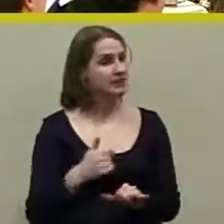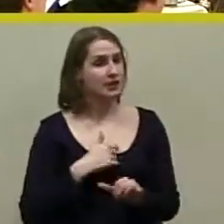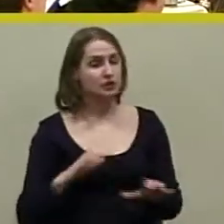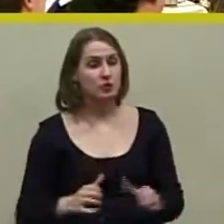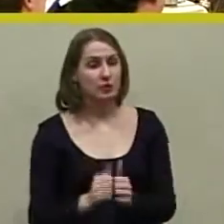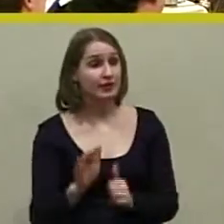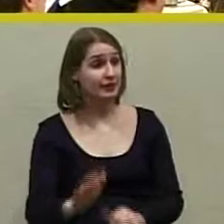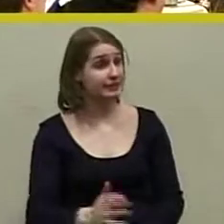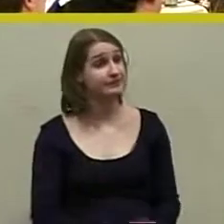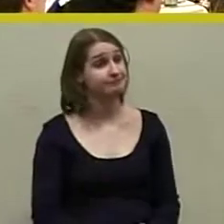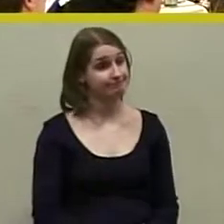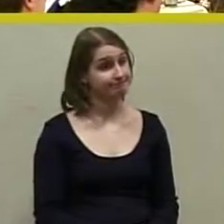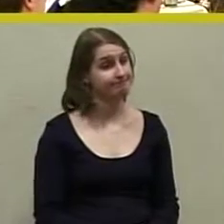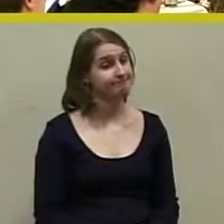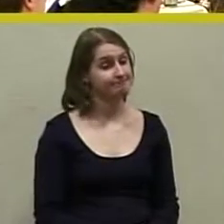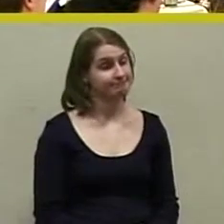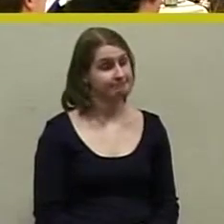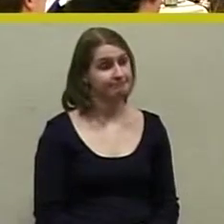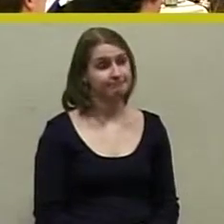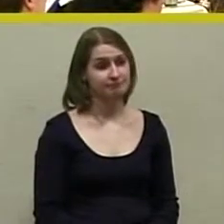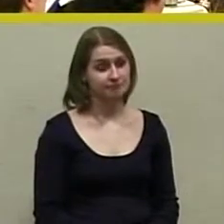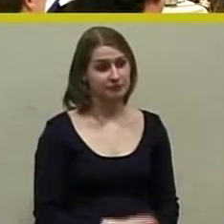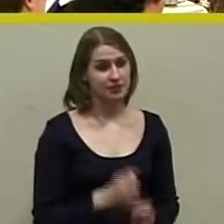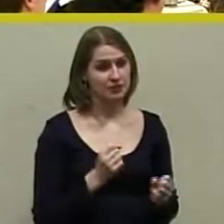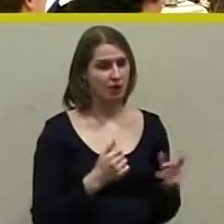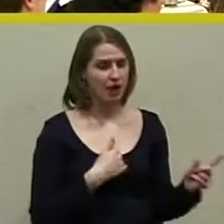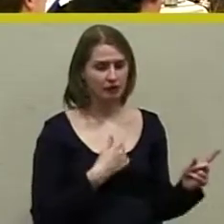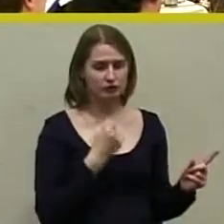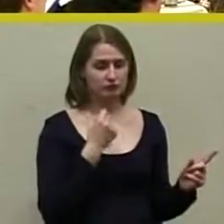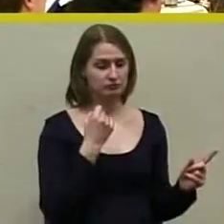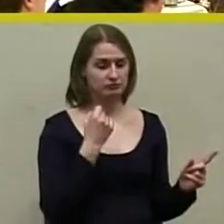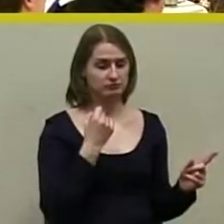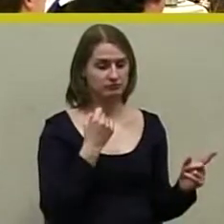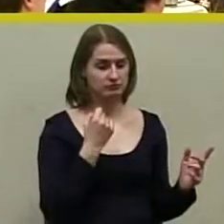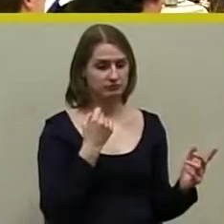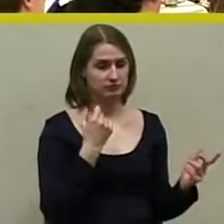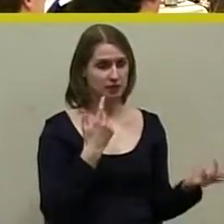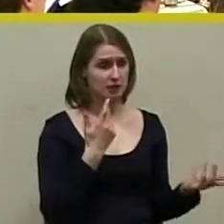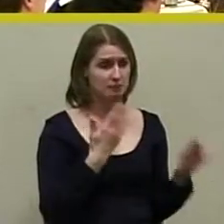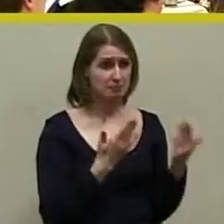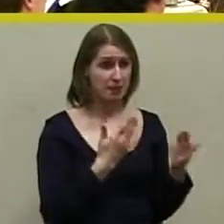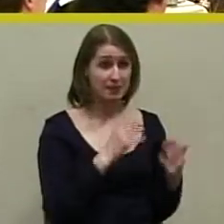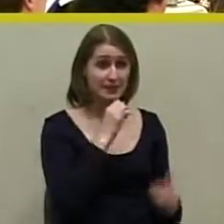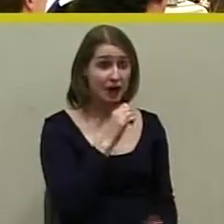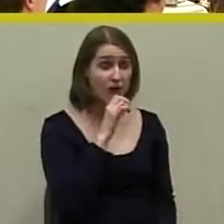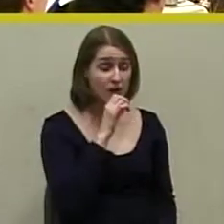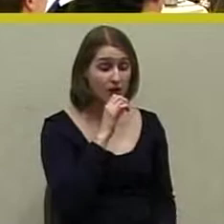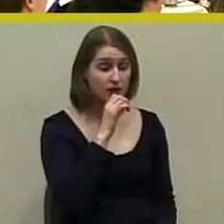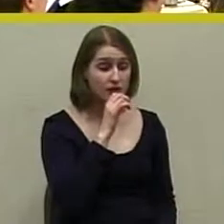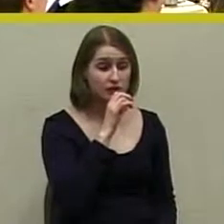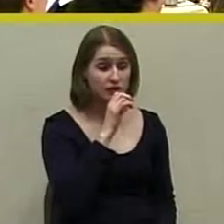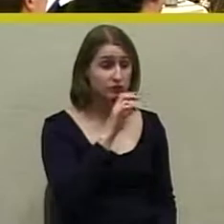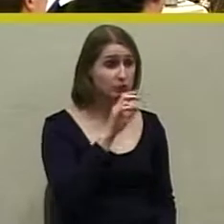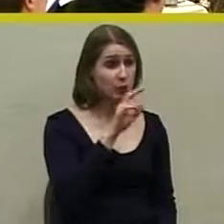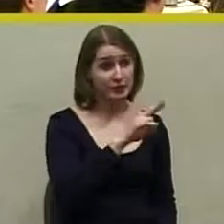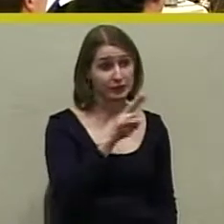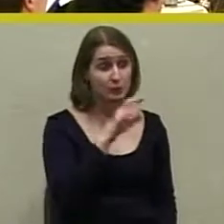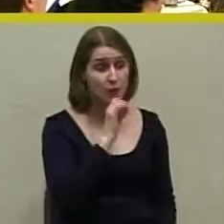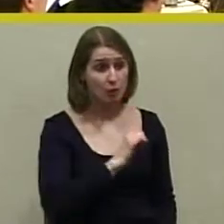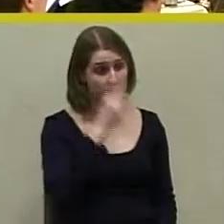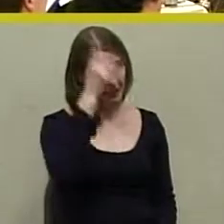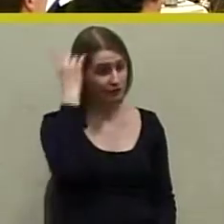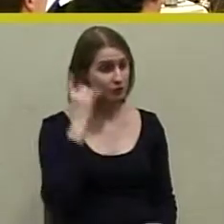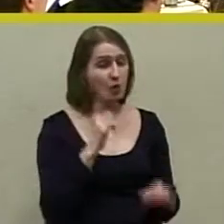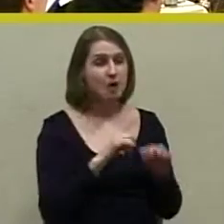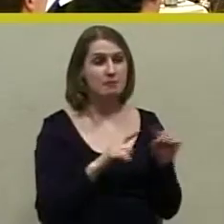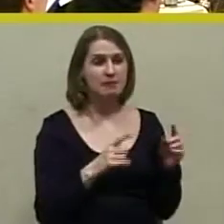kids. Okay? So often I want to look at the function. Well, this is, it might not be a 22-year-old dinosaur. It may be a situation. I've got